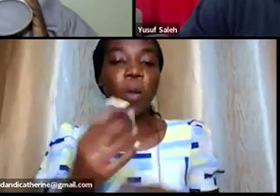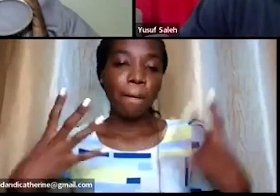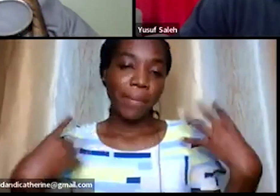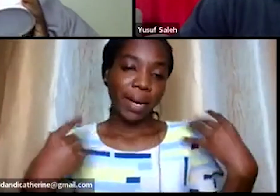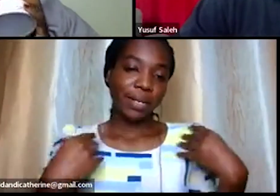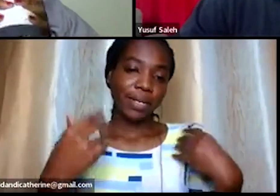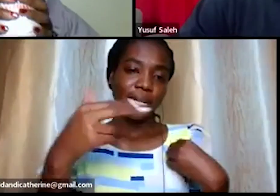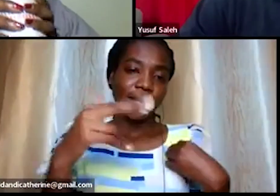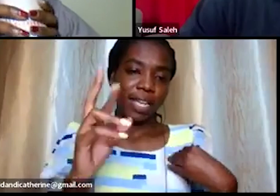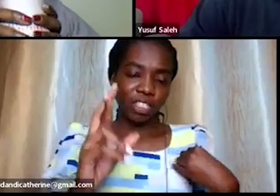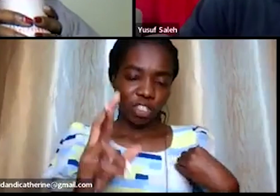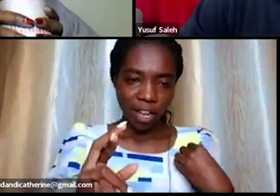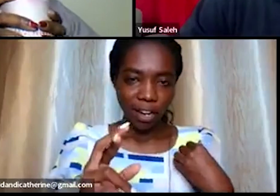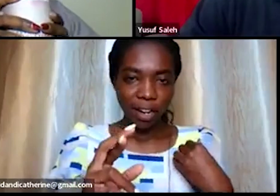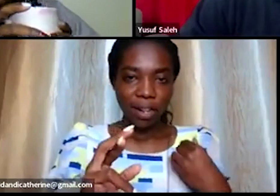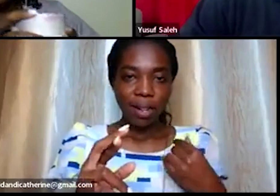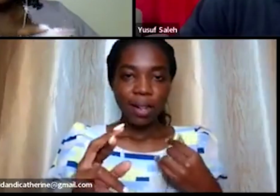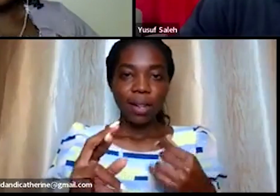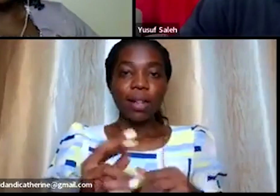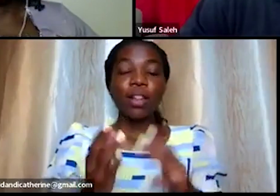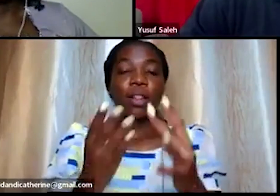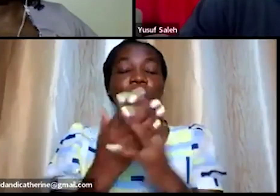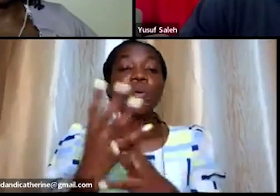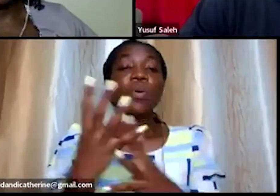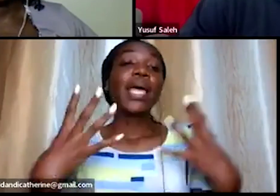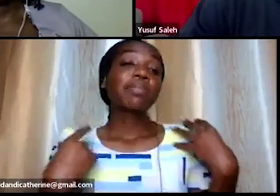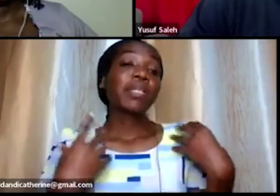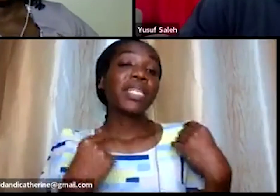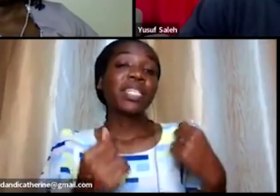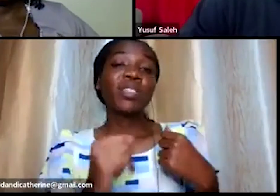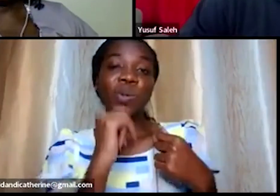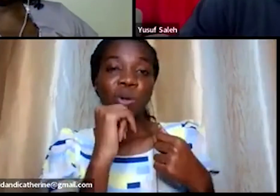HR by experience, not by